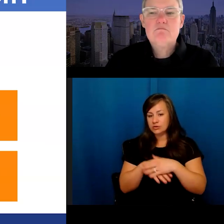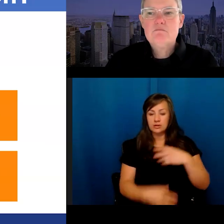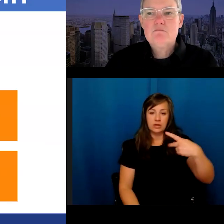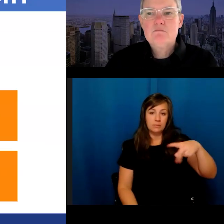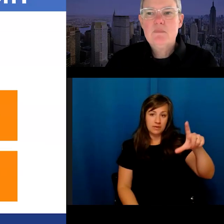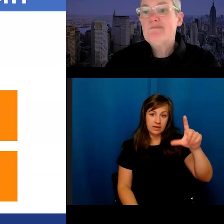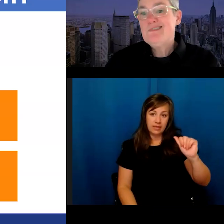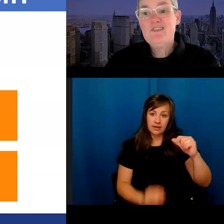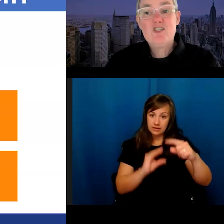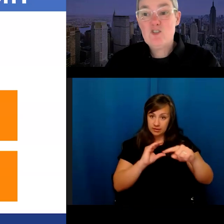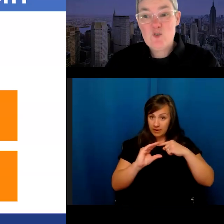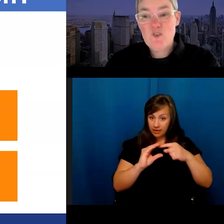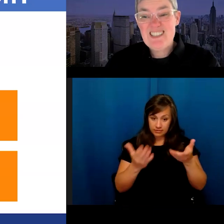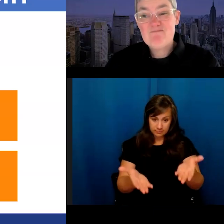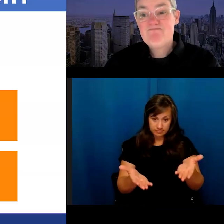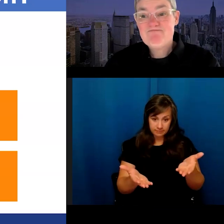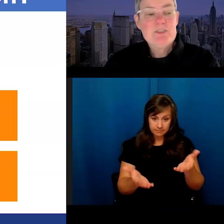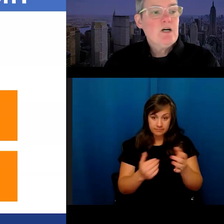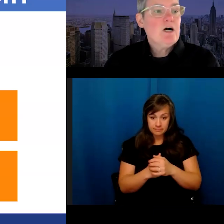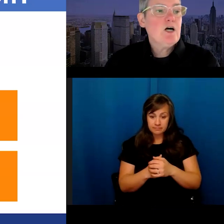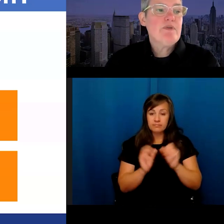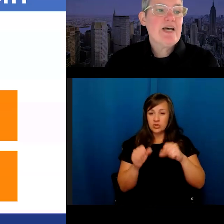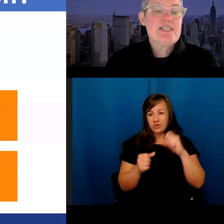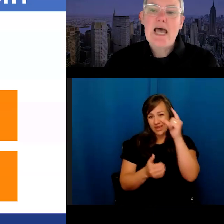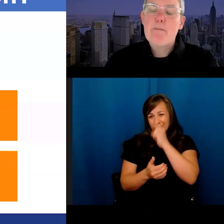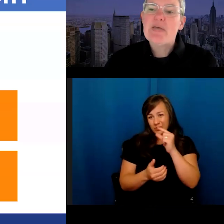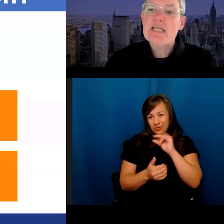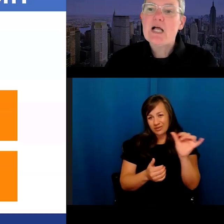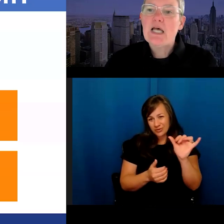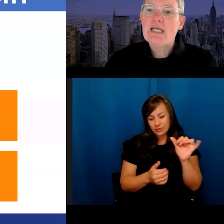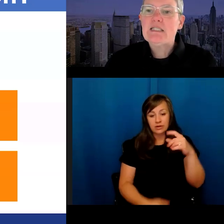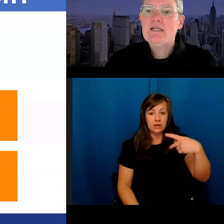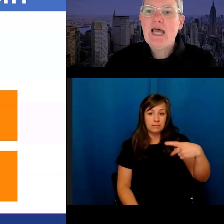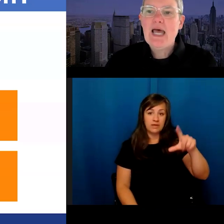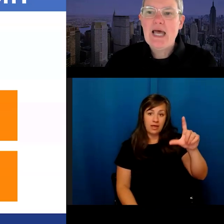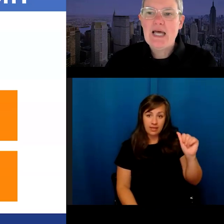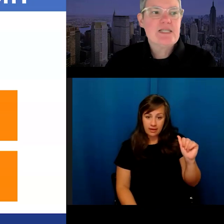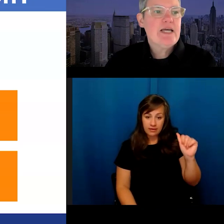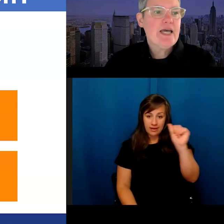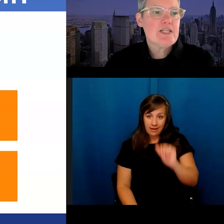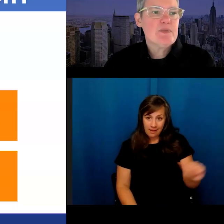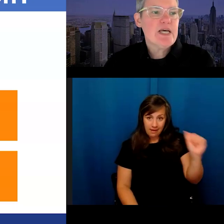email. You can Google that. But that's at